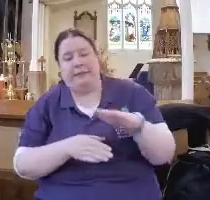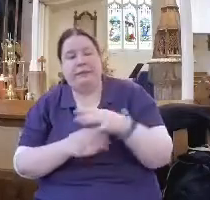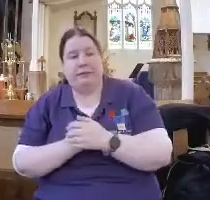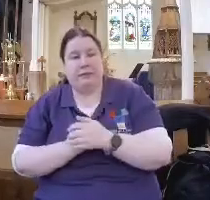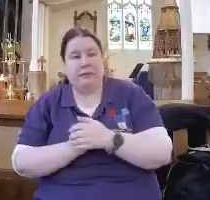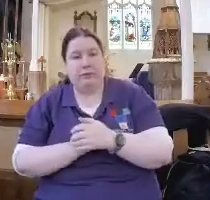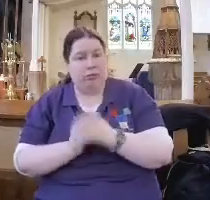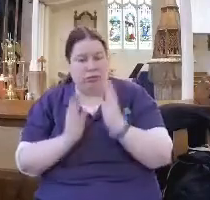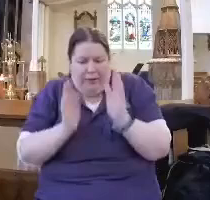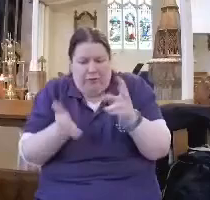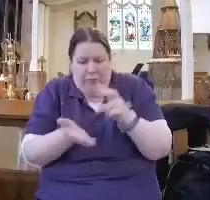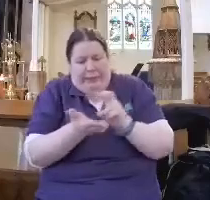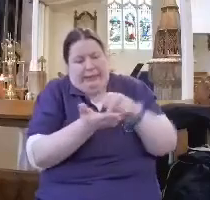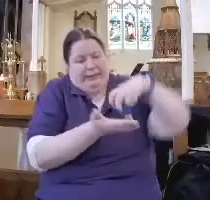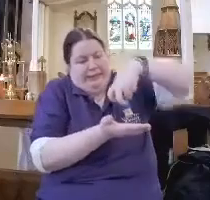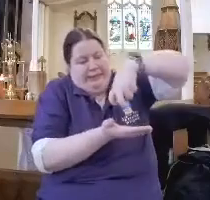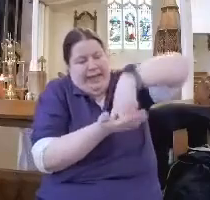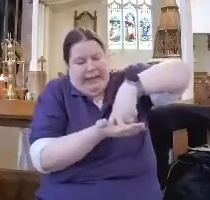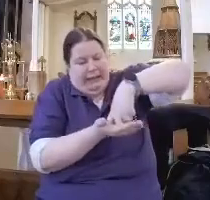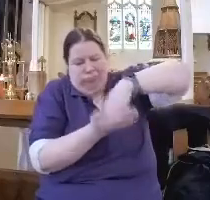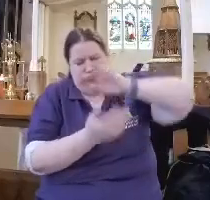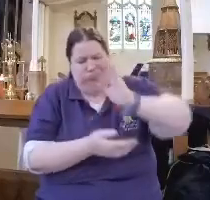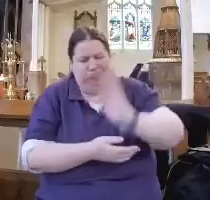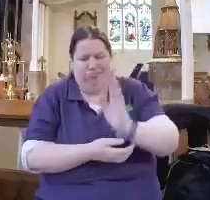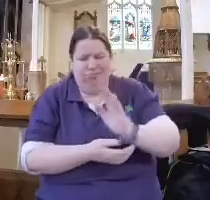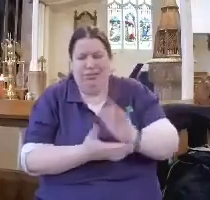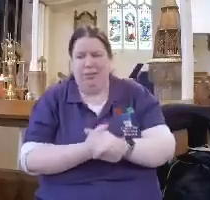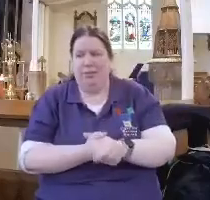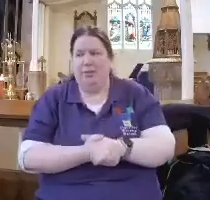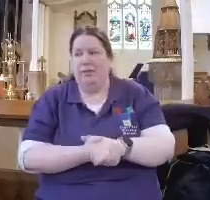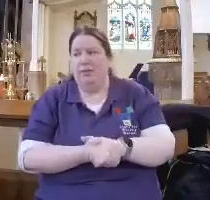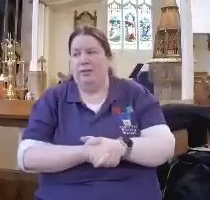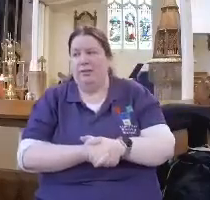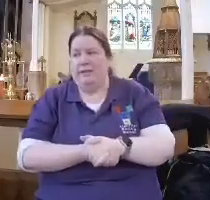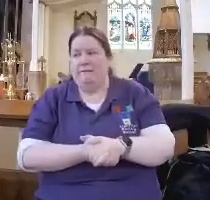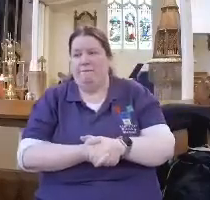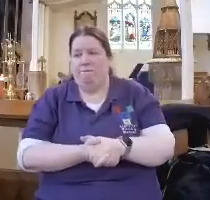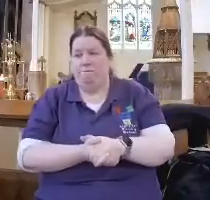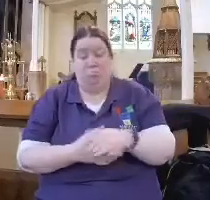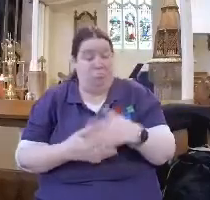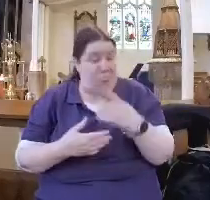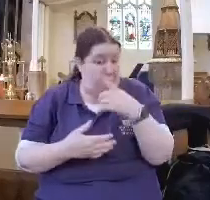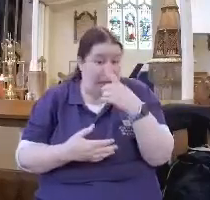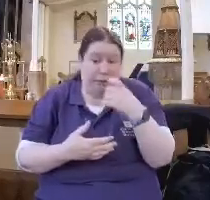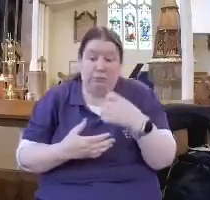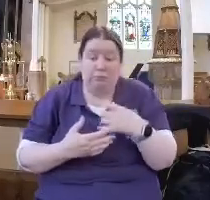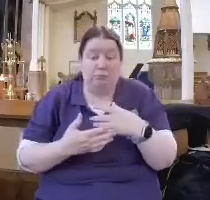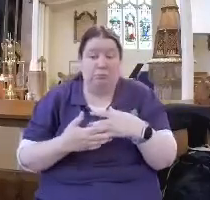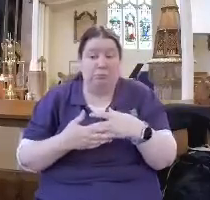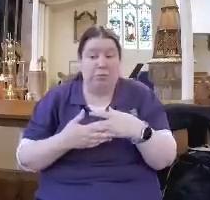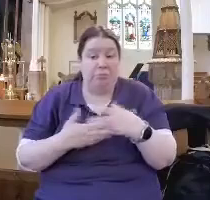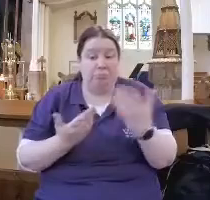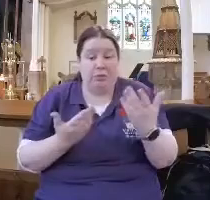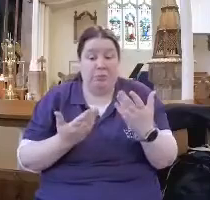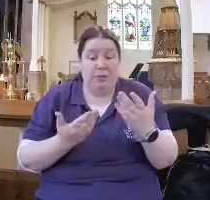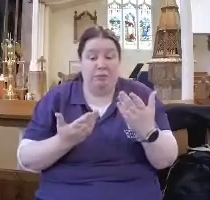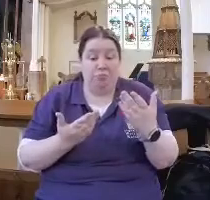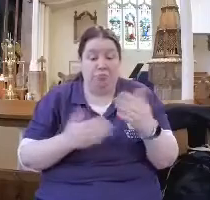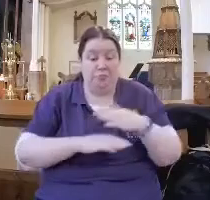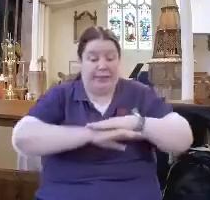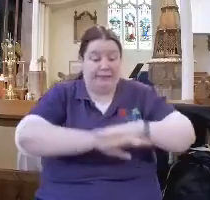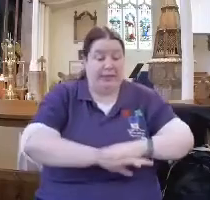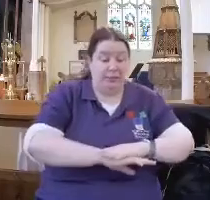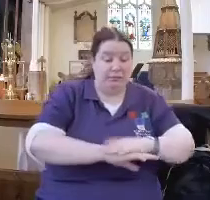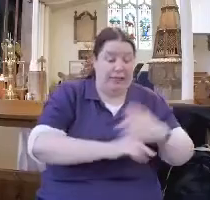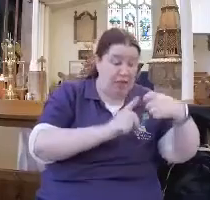necessarily kneeling down in front of a communion table or something. It can be just sitting in the chair in the corner in the kitchen. Well,